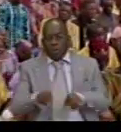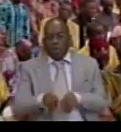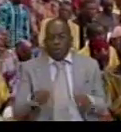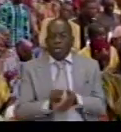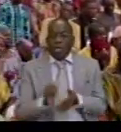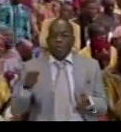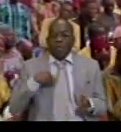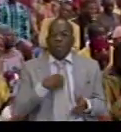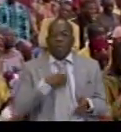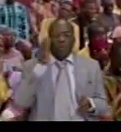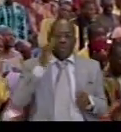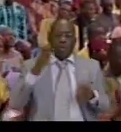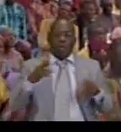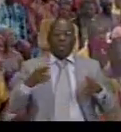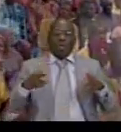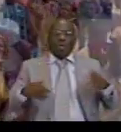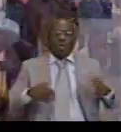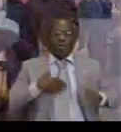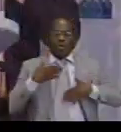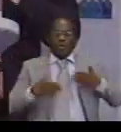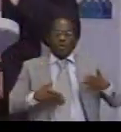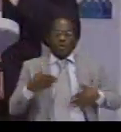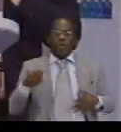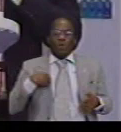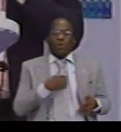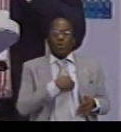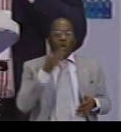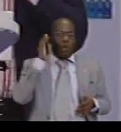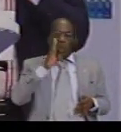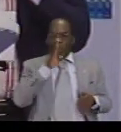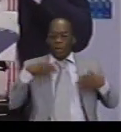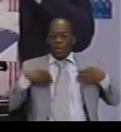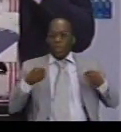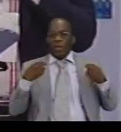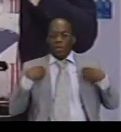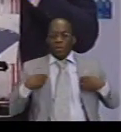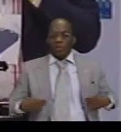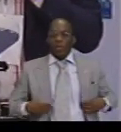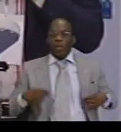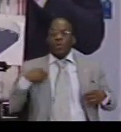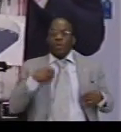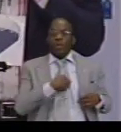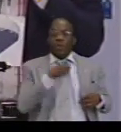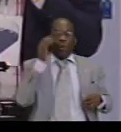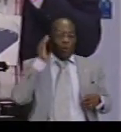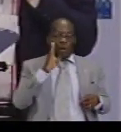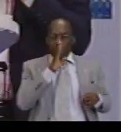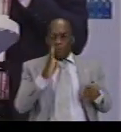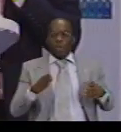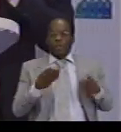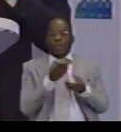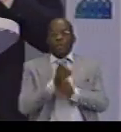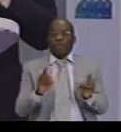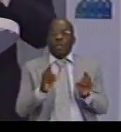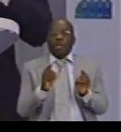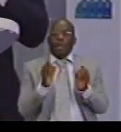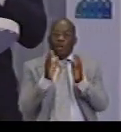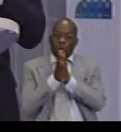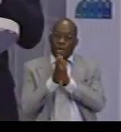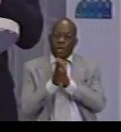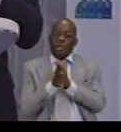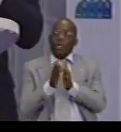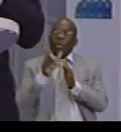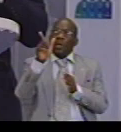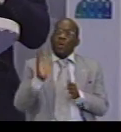be healed. We shall be delivered. So raise your voice and say, God, I am